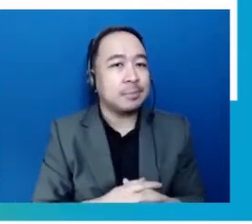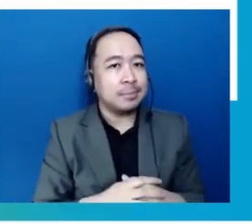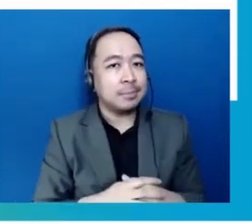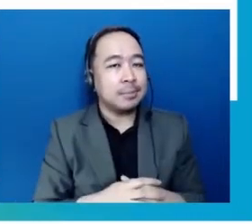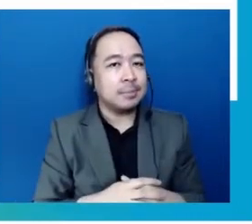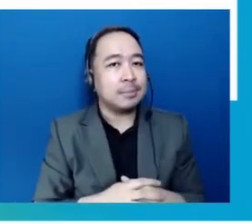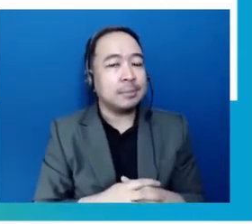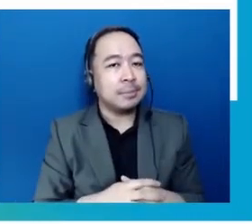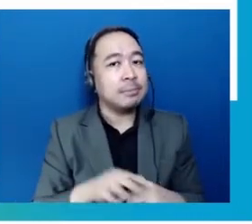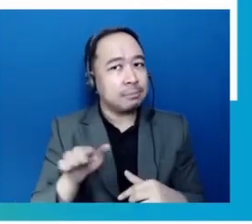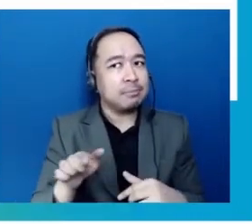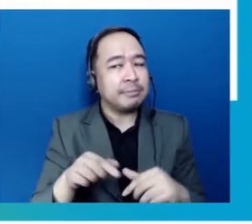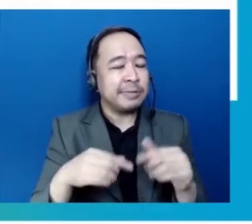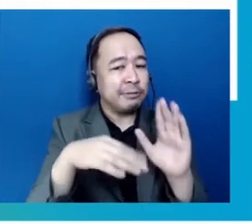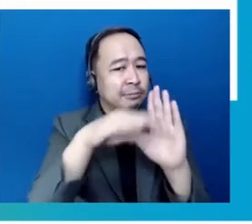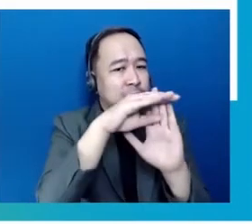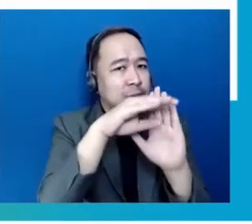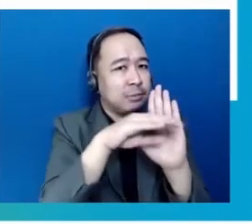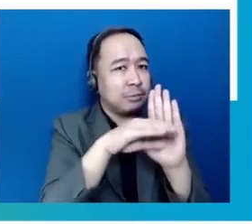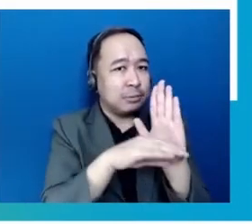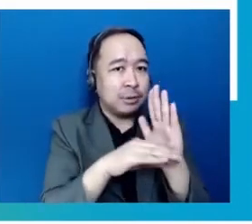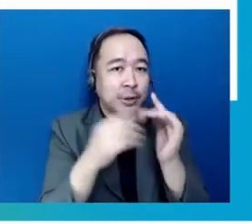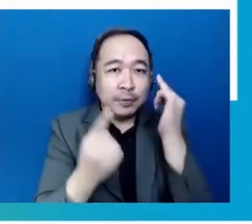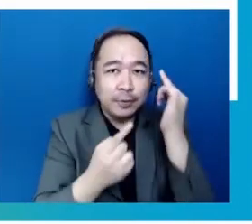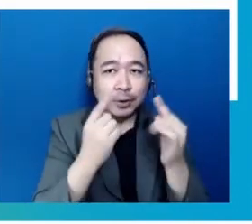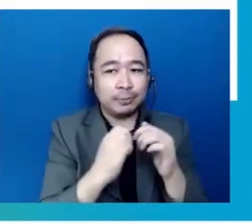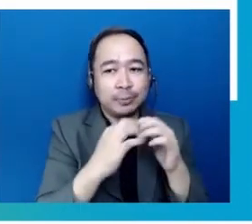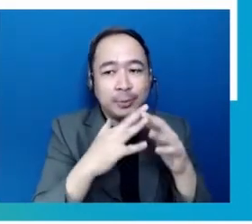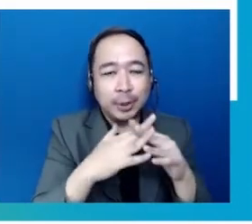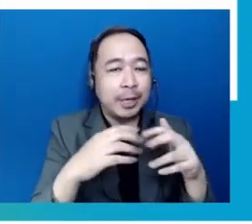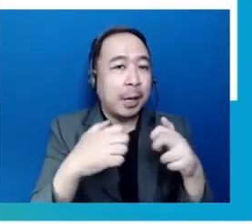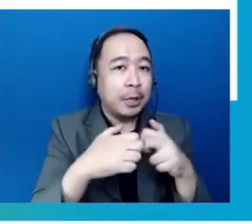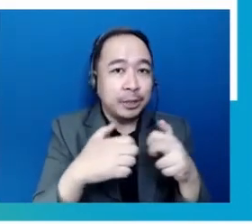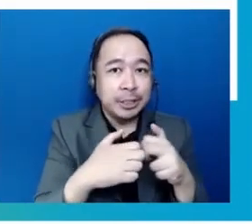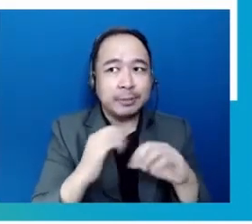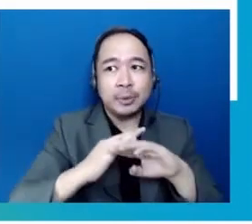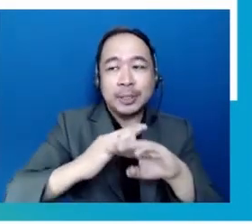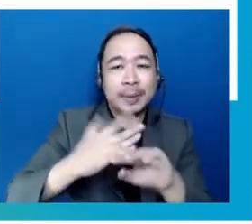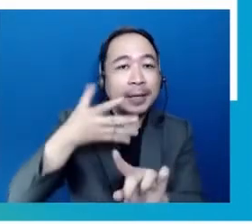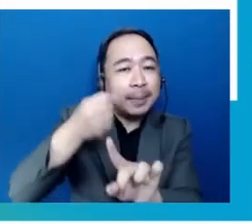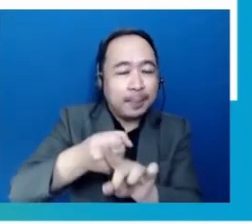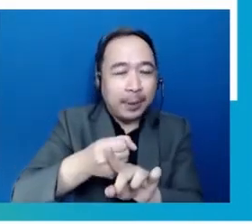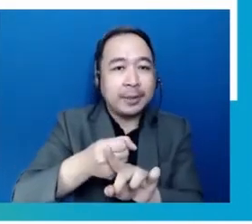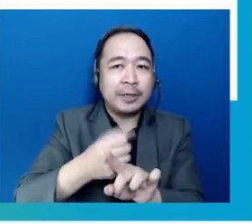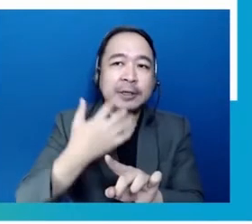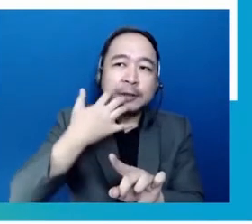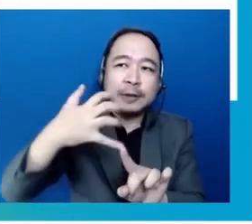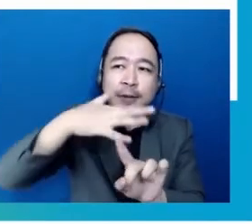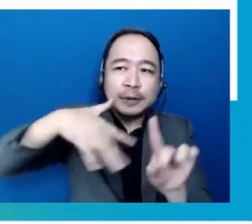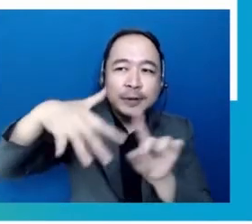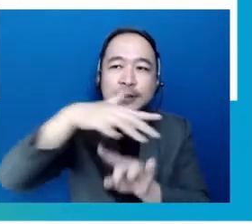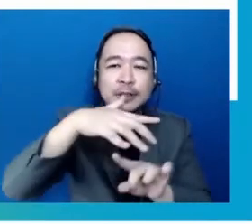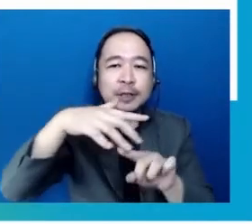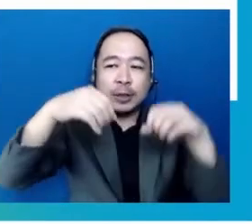the concerns around fossil fuels, waste to energy, and safeguard impacts of geothermal and large hydropower projects,